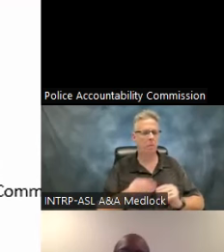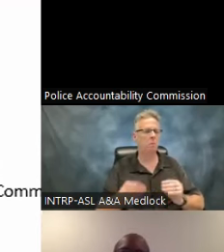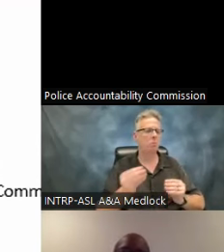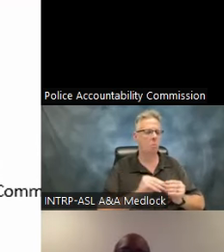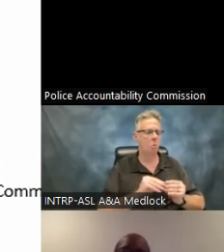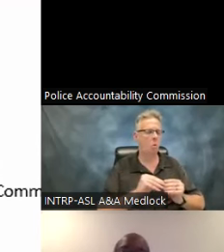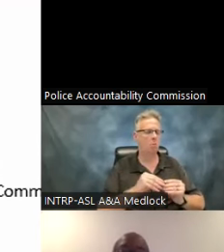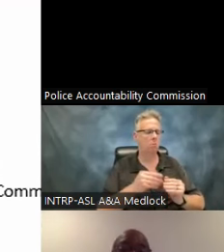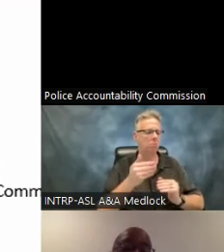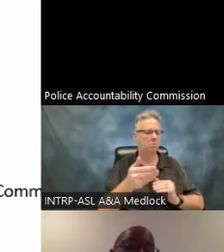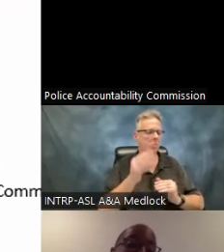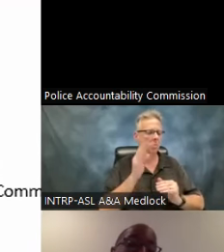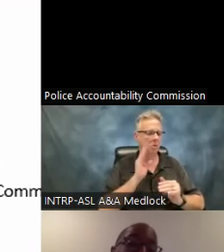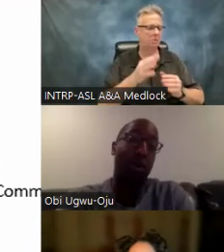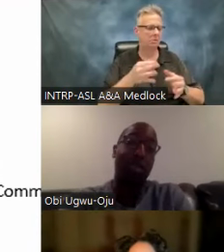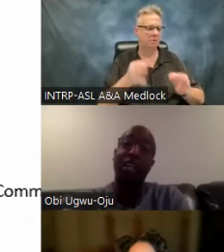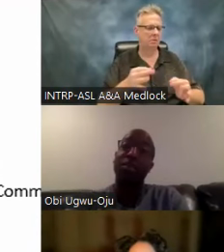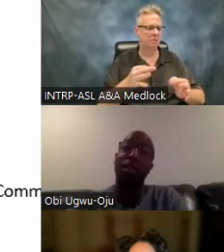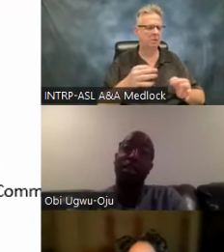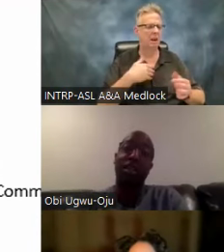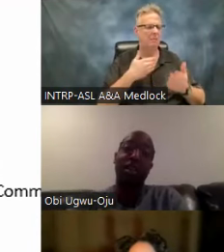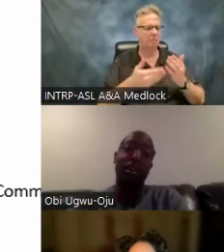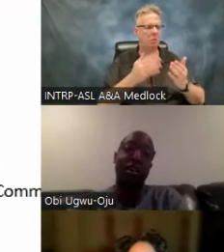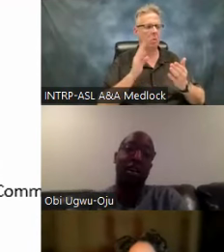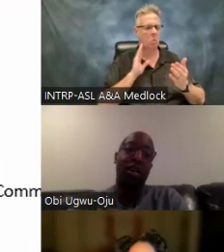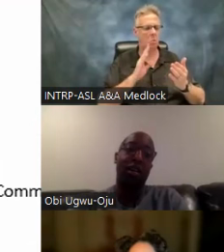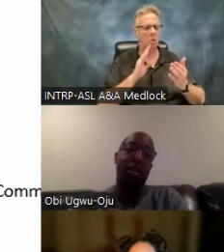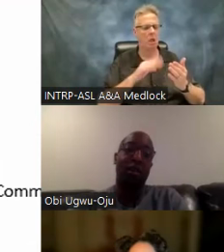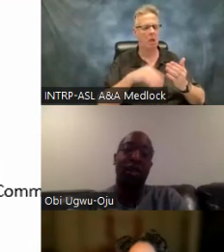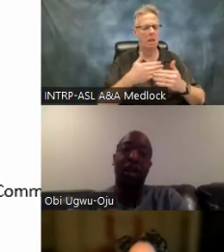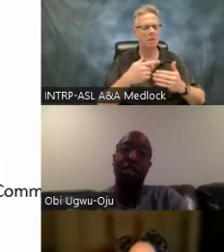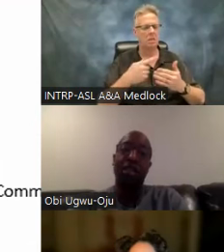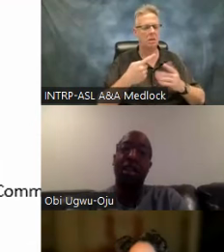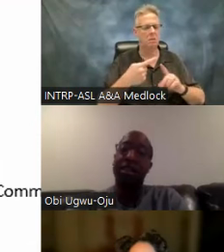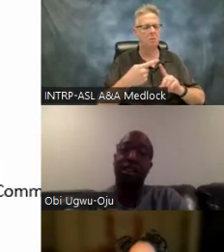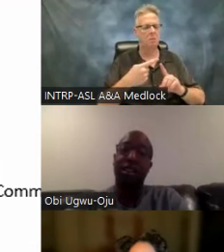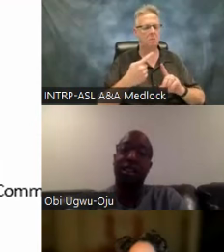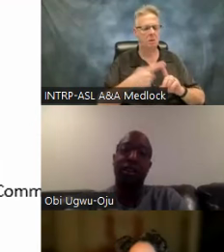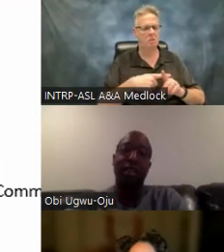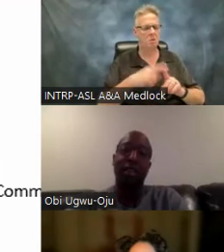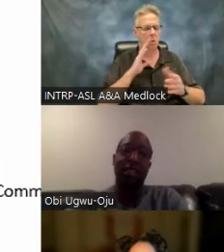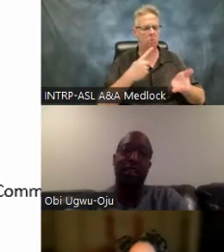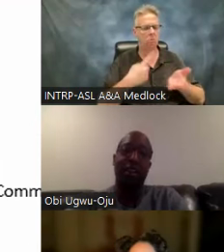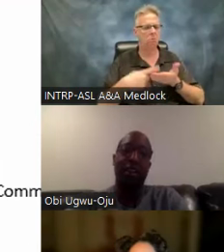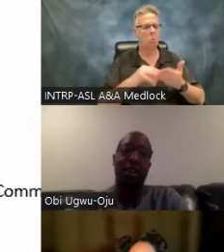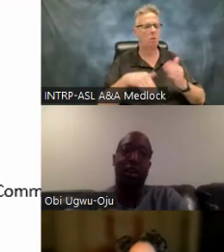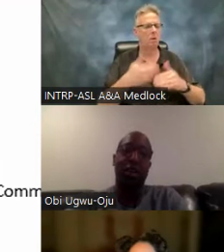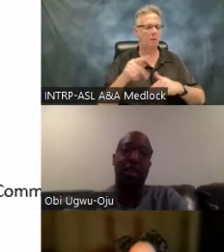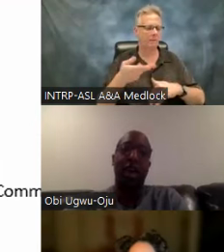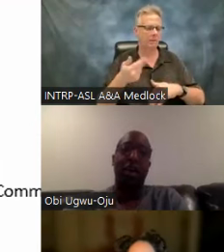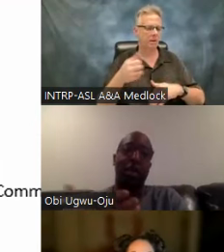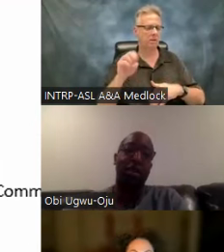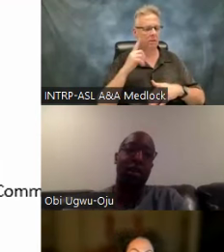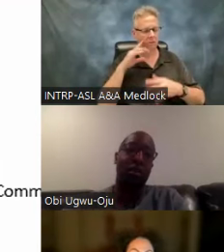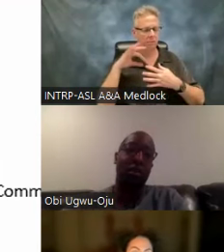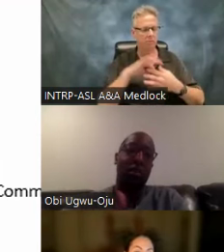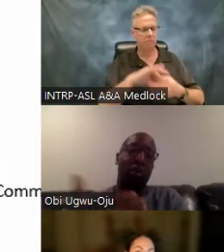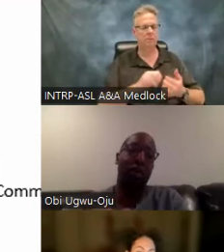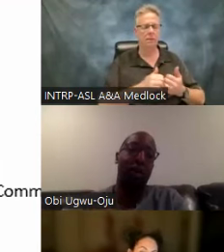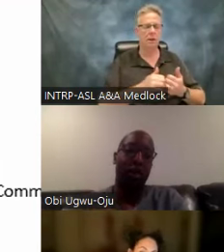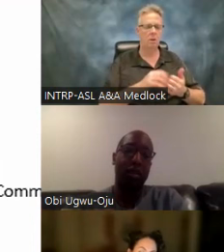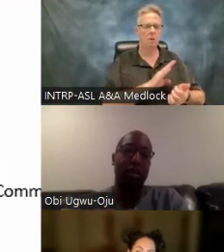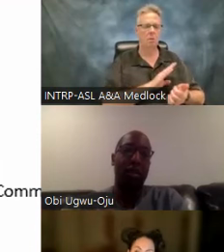decided, but it'll probably be broached next month, or like as the next phase gets started, in regards to like how the